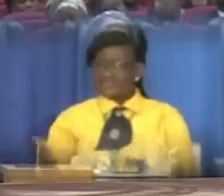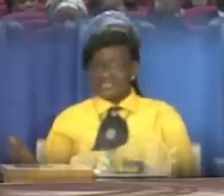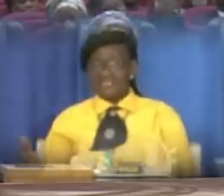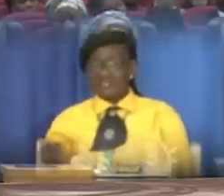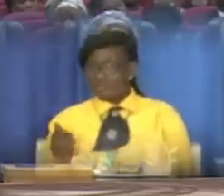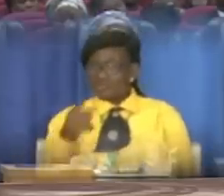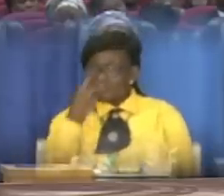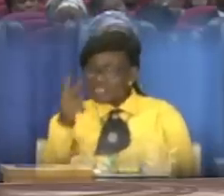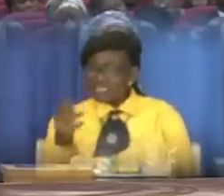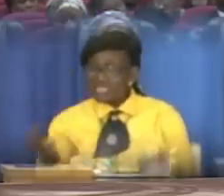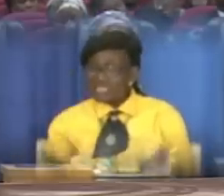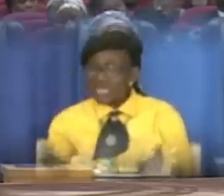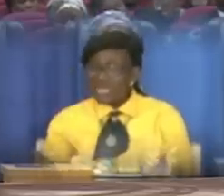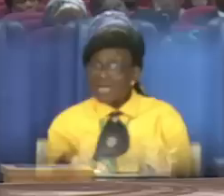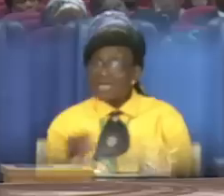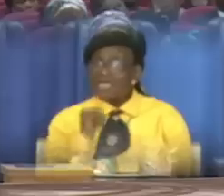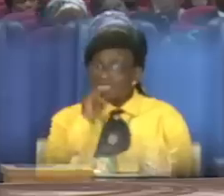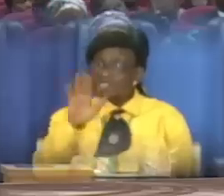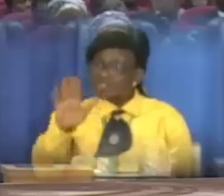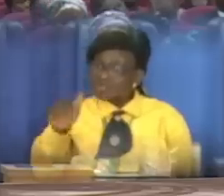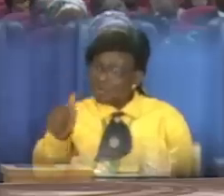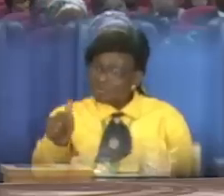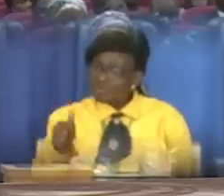So only one tree I don't want you to touch.